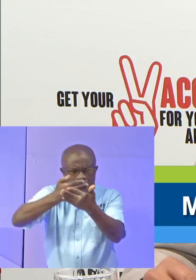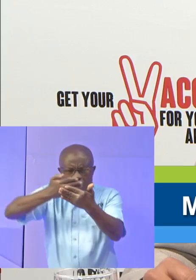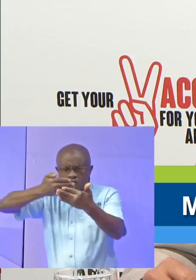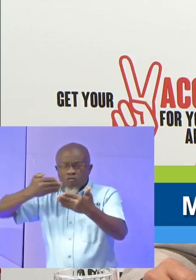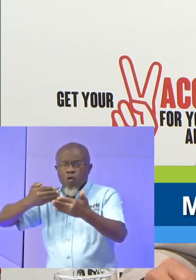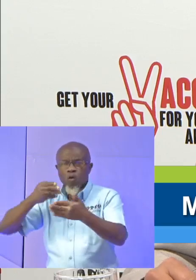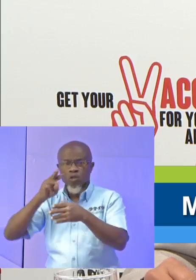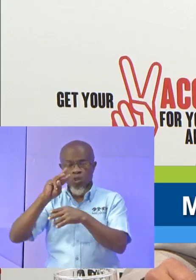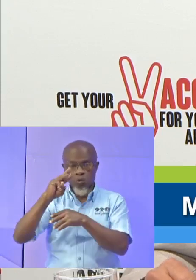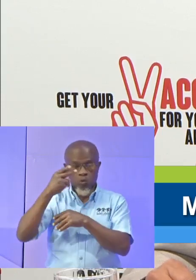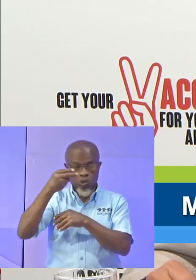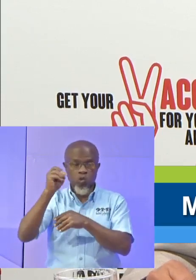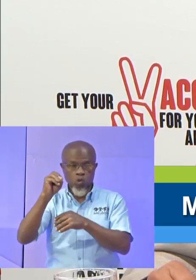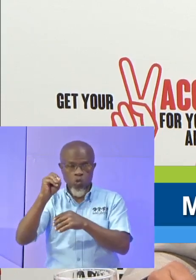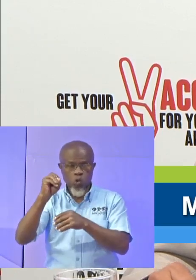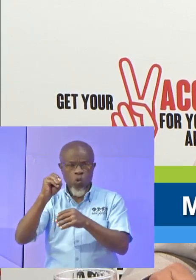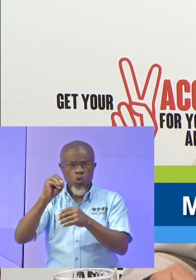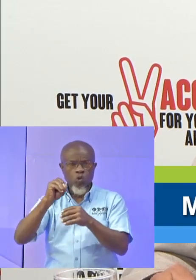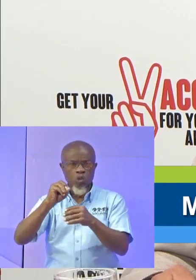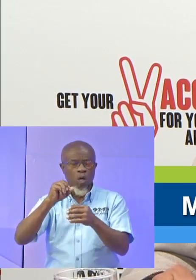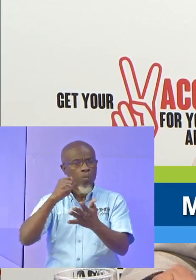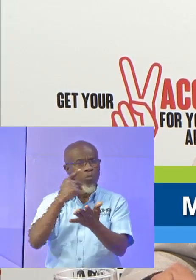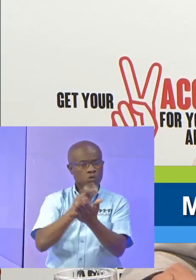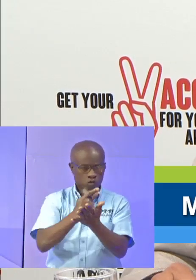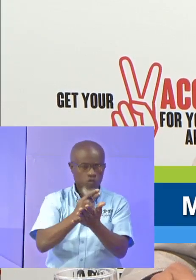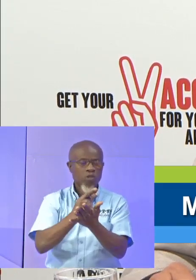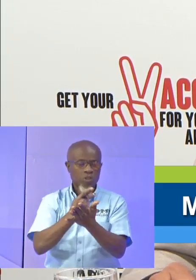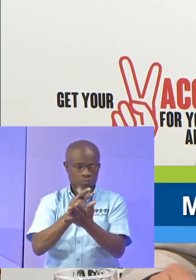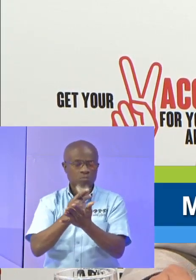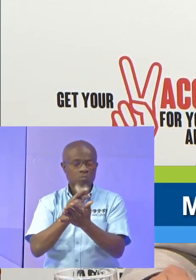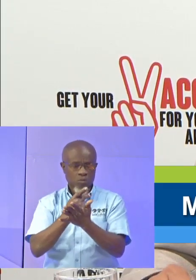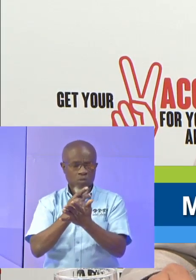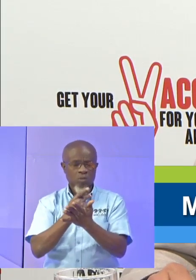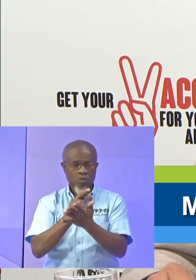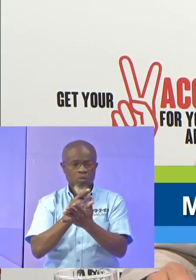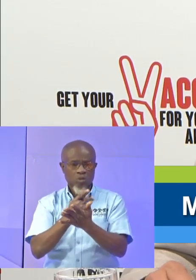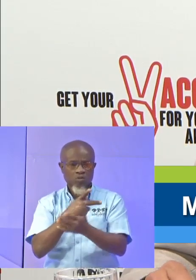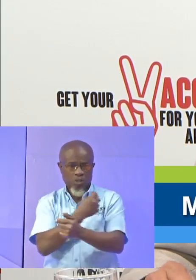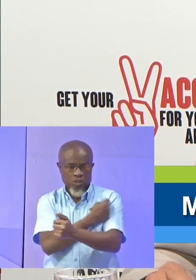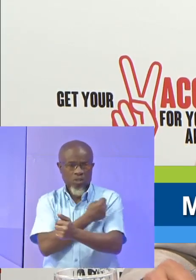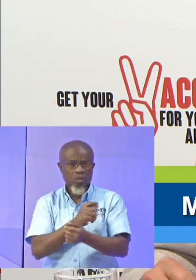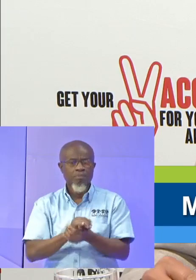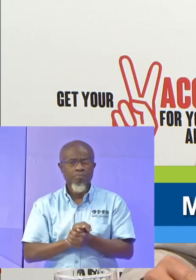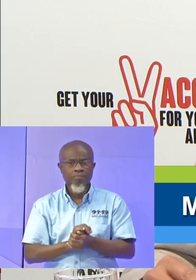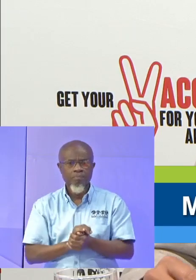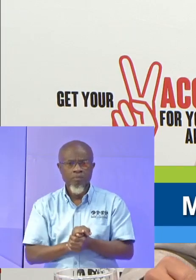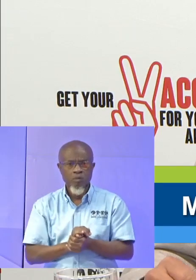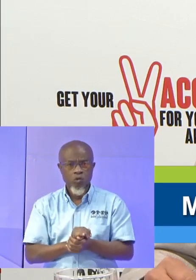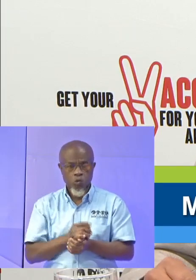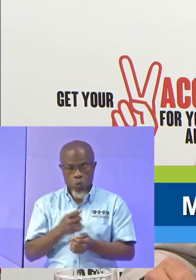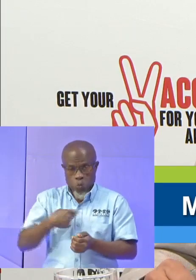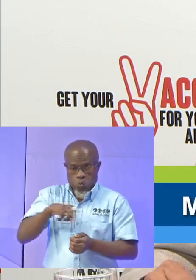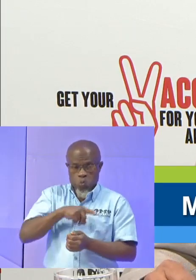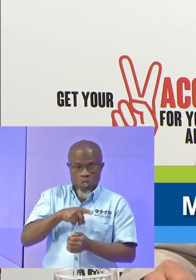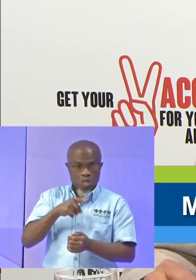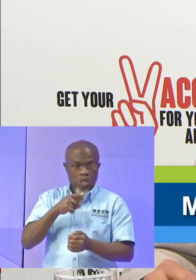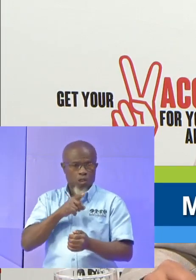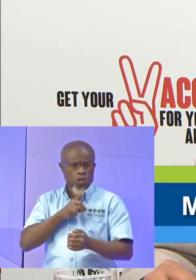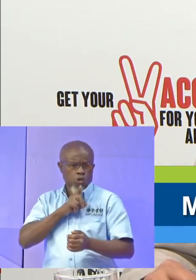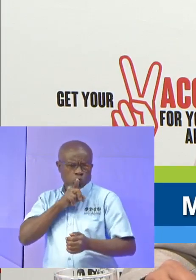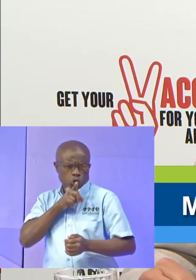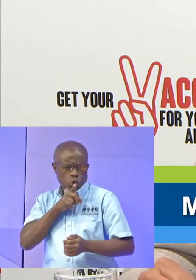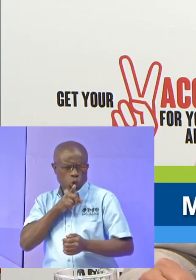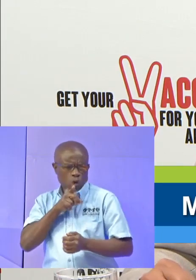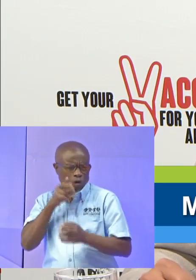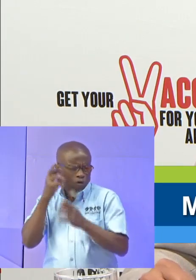WHO making the announcement. So we are confident that we are in a pretty good place, because